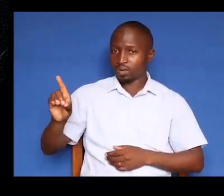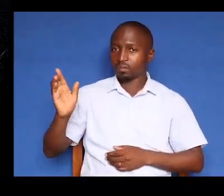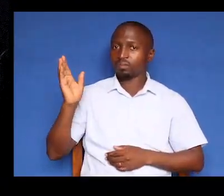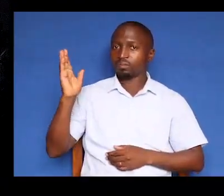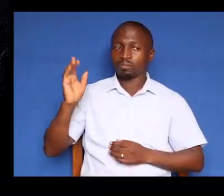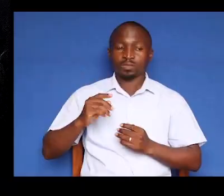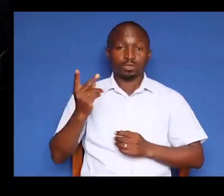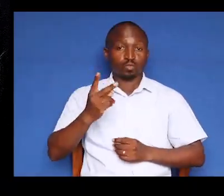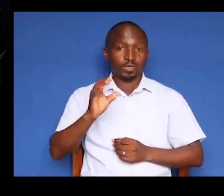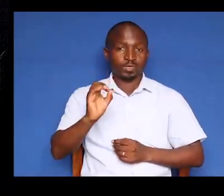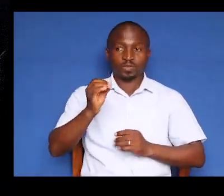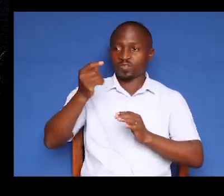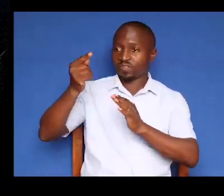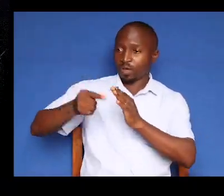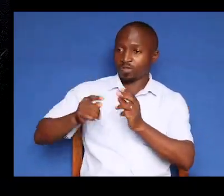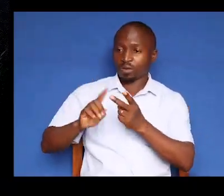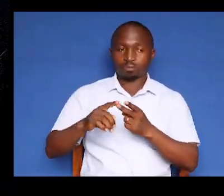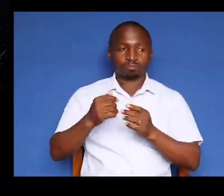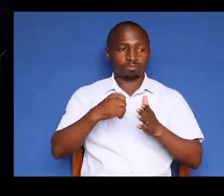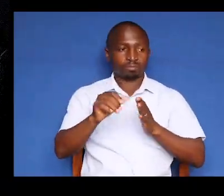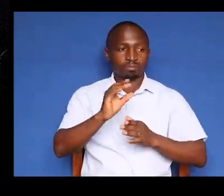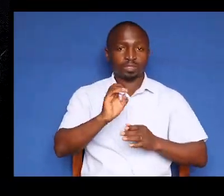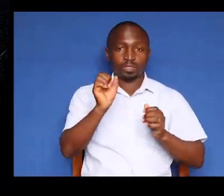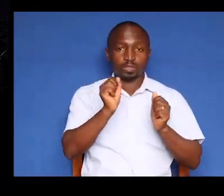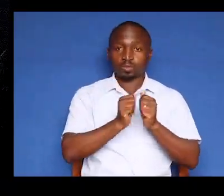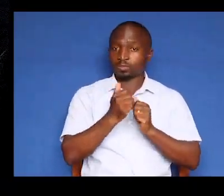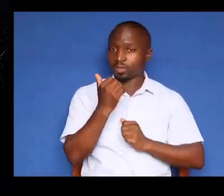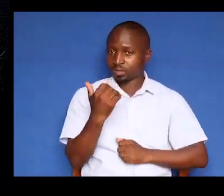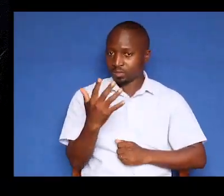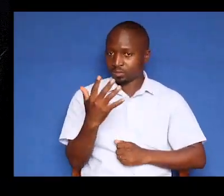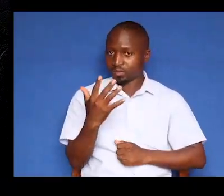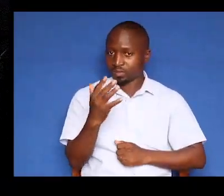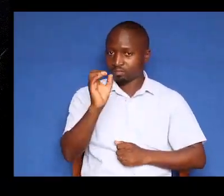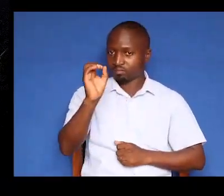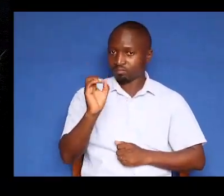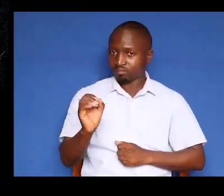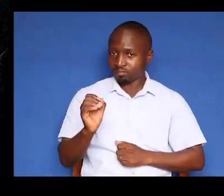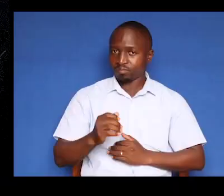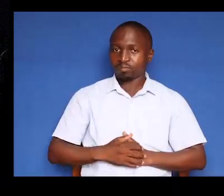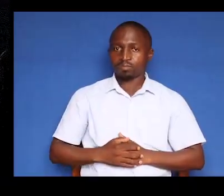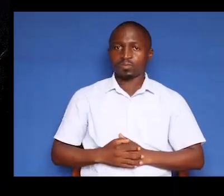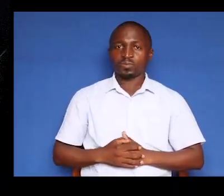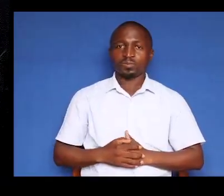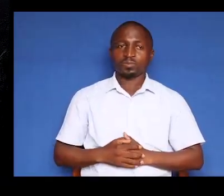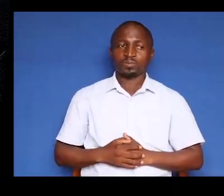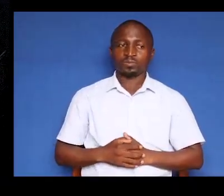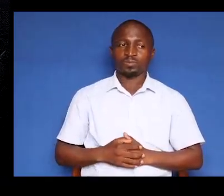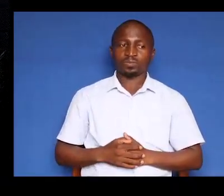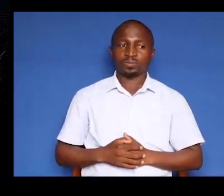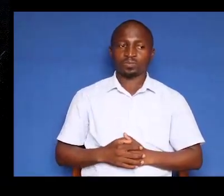with 20,000 is charged 15 here. Gerard is charged this tax